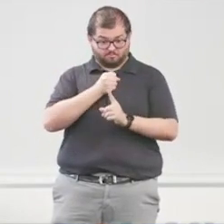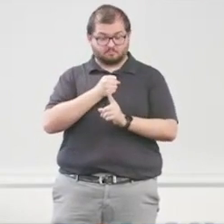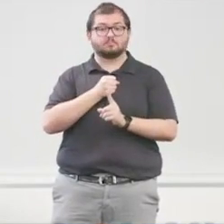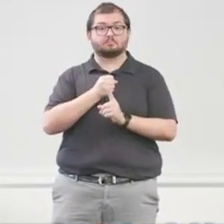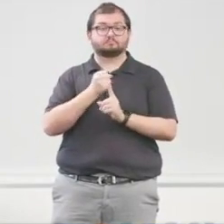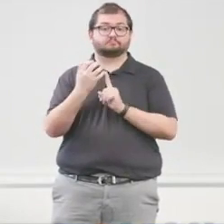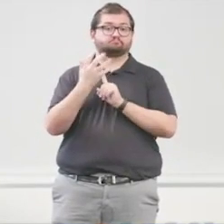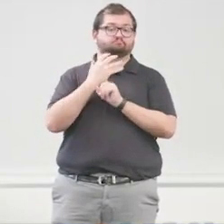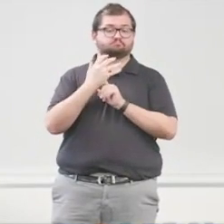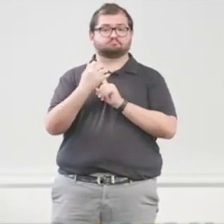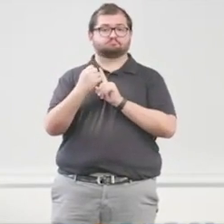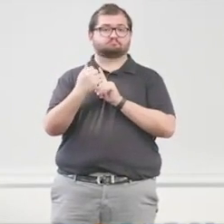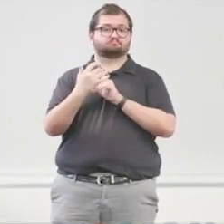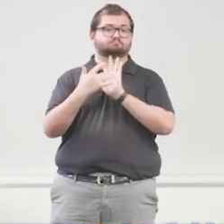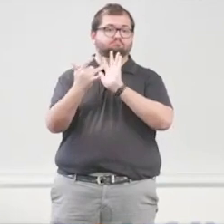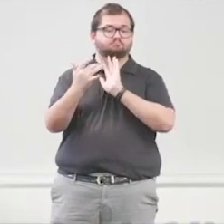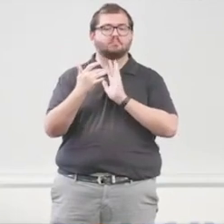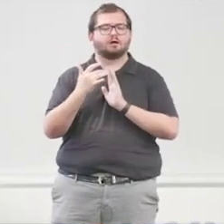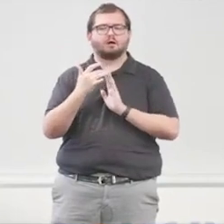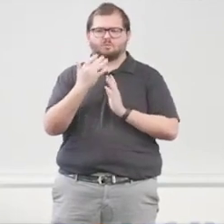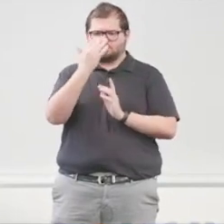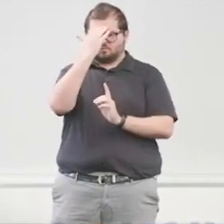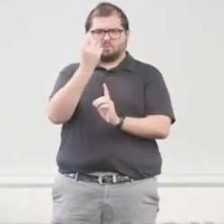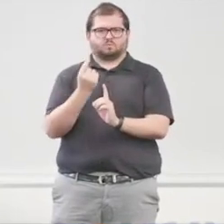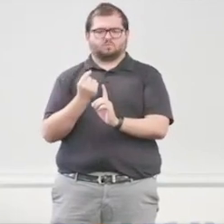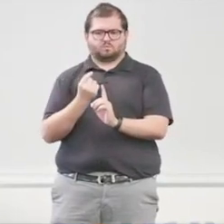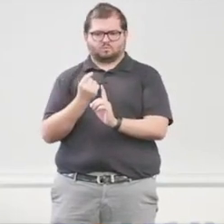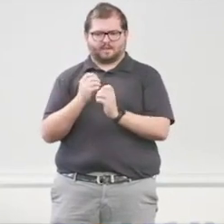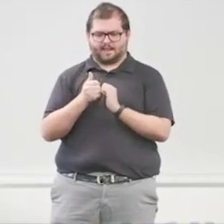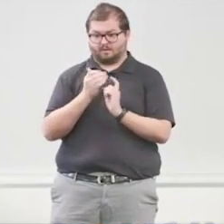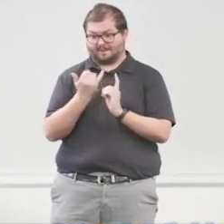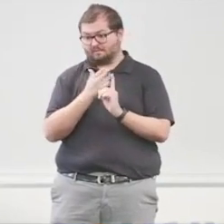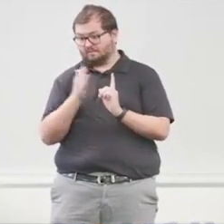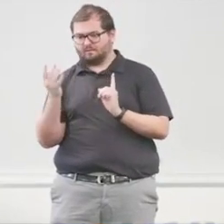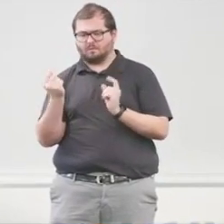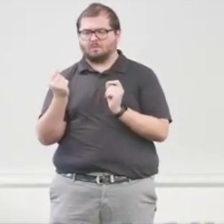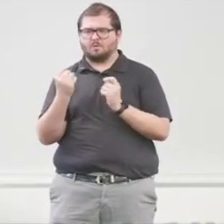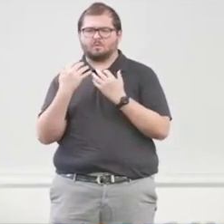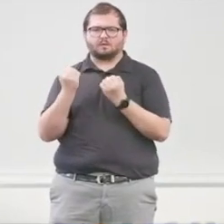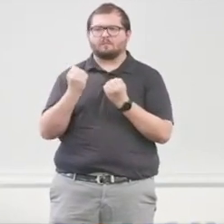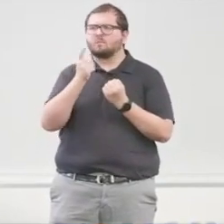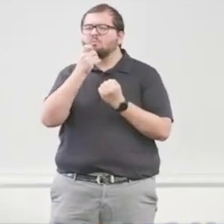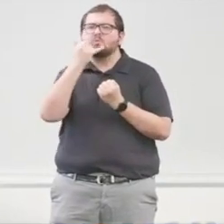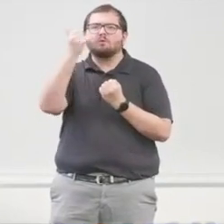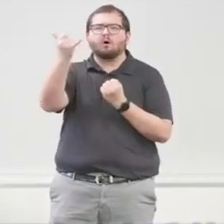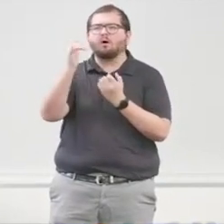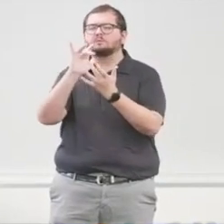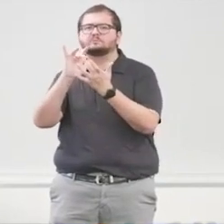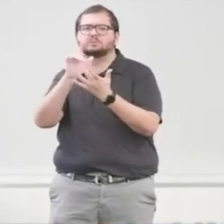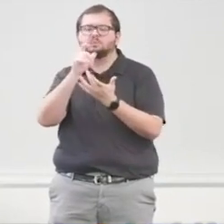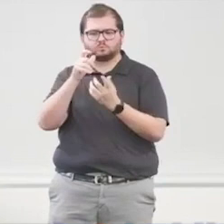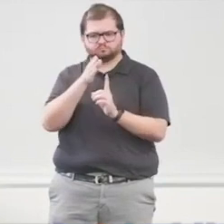do in terms of recovering from the disaster or who to make a phone call to. And, you